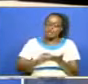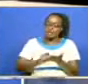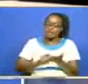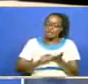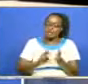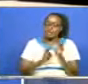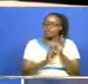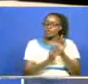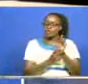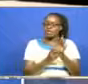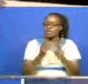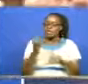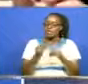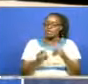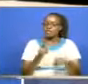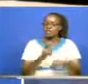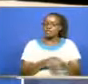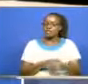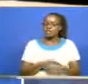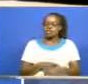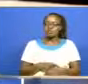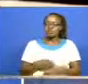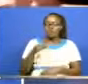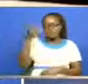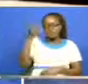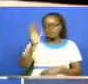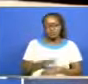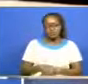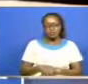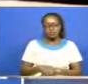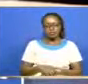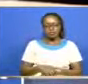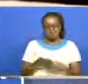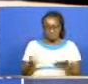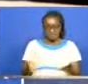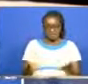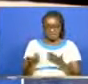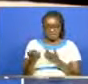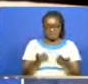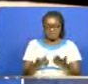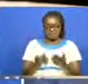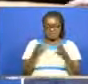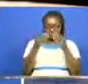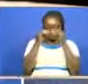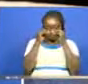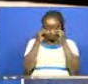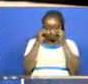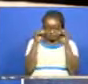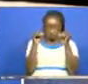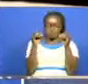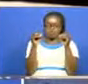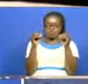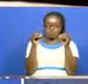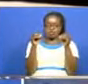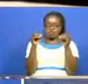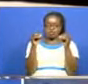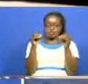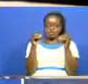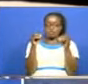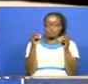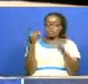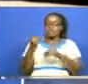I think the last time he was on site, we don't even know. He has not been on site for a long time. The last time